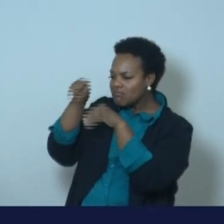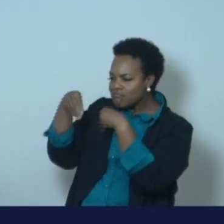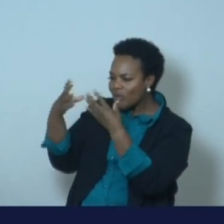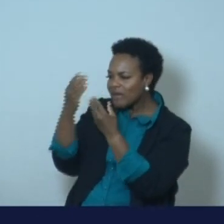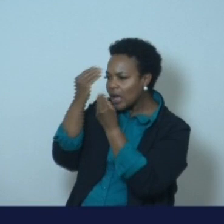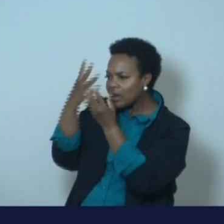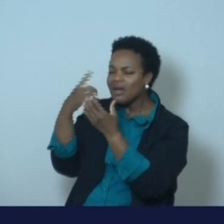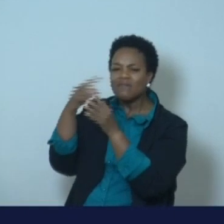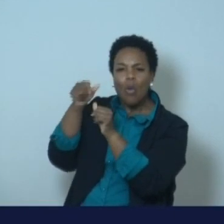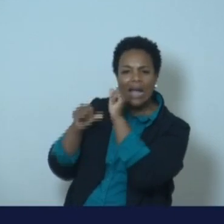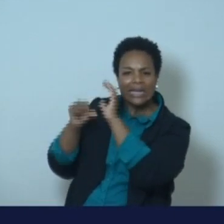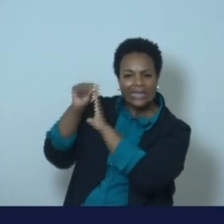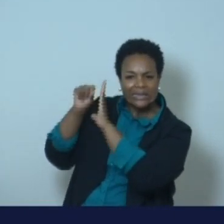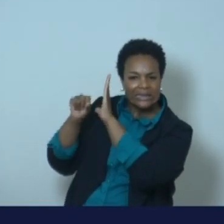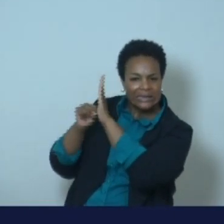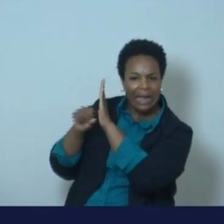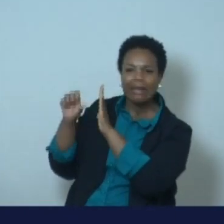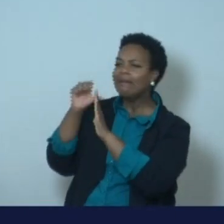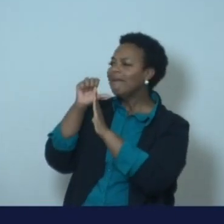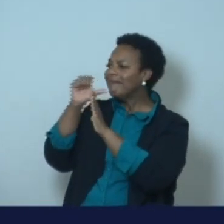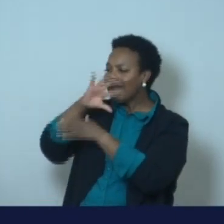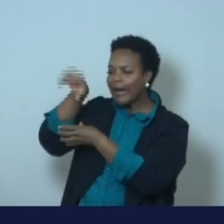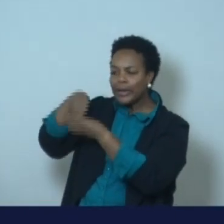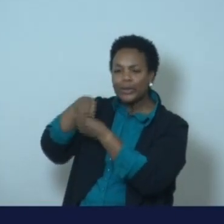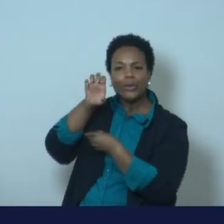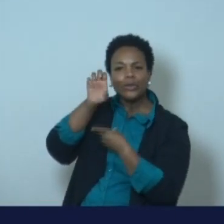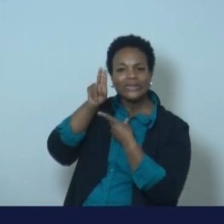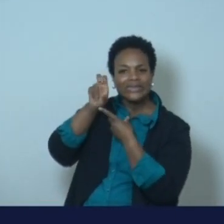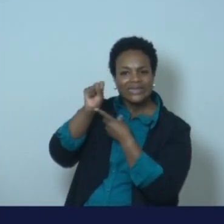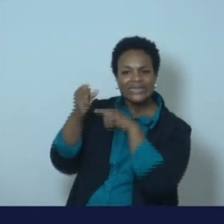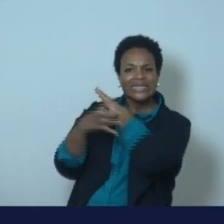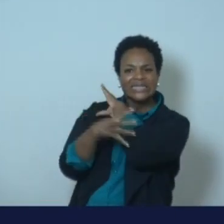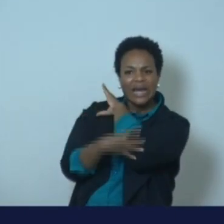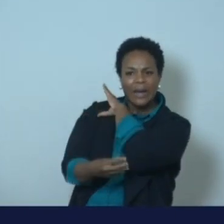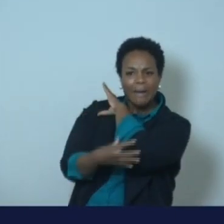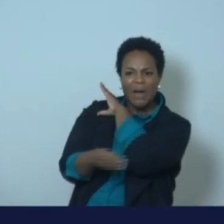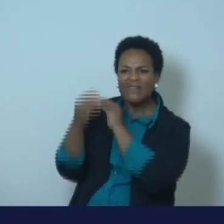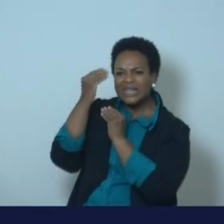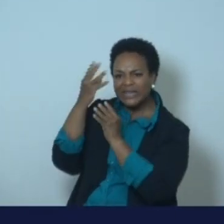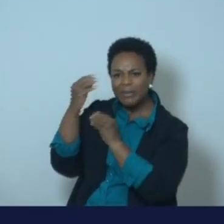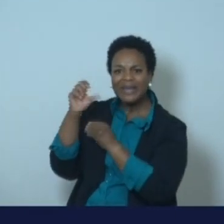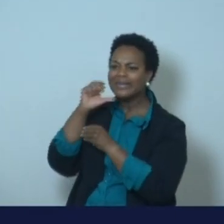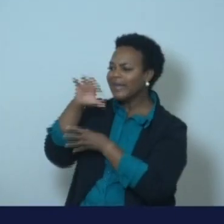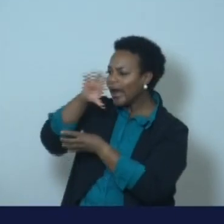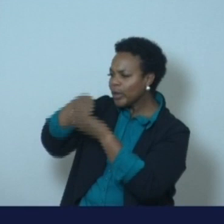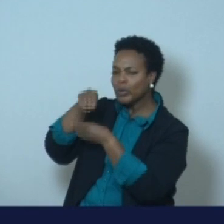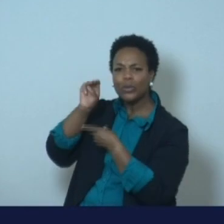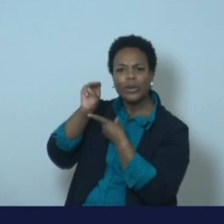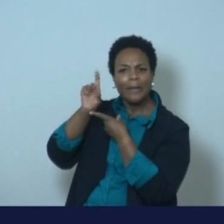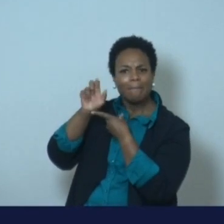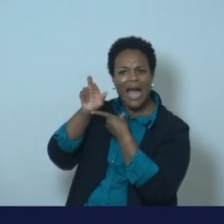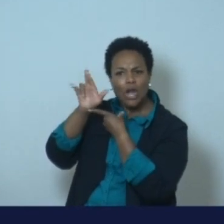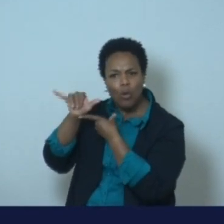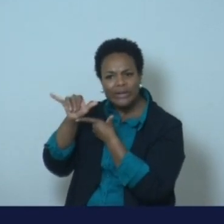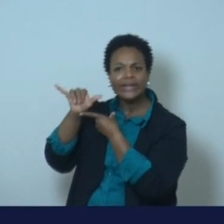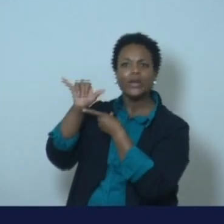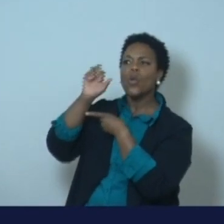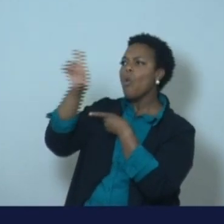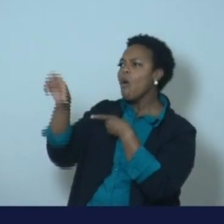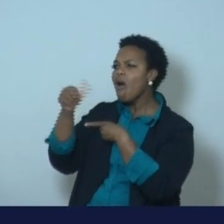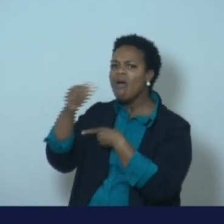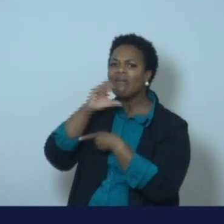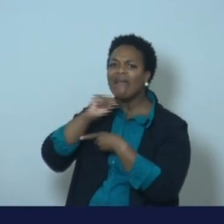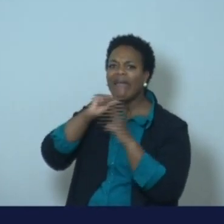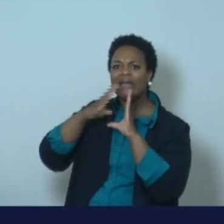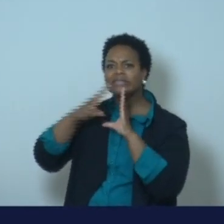didn't look at the census poverty data. They didn't look at the minority data. They didn't look at a number, the aging data here. All